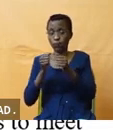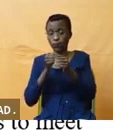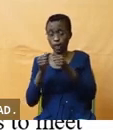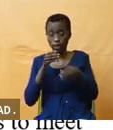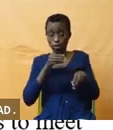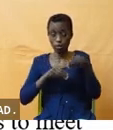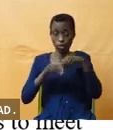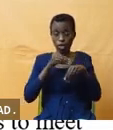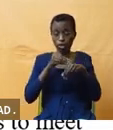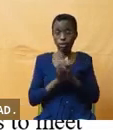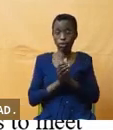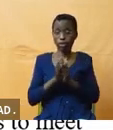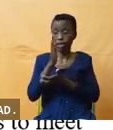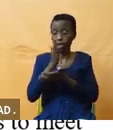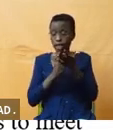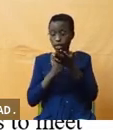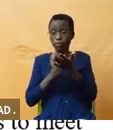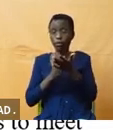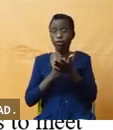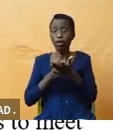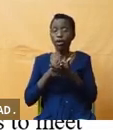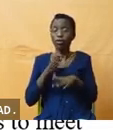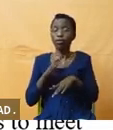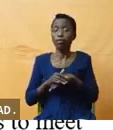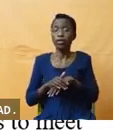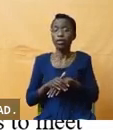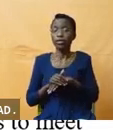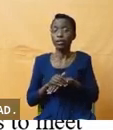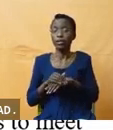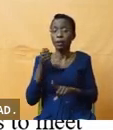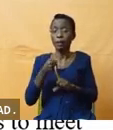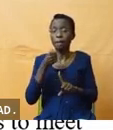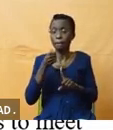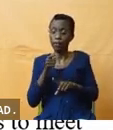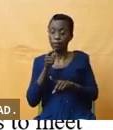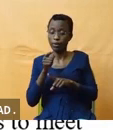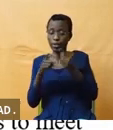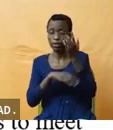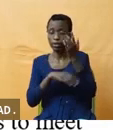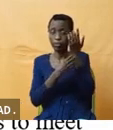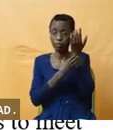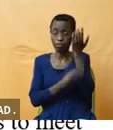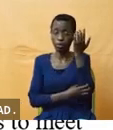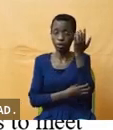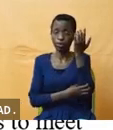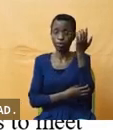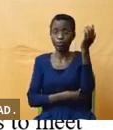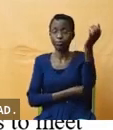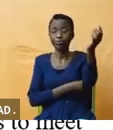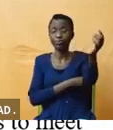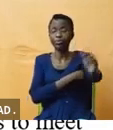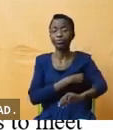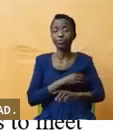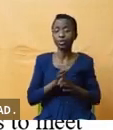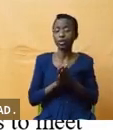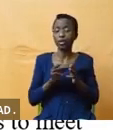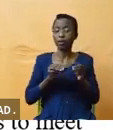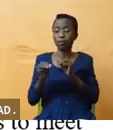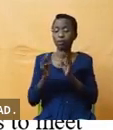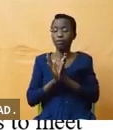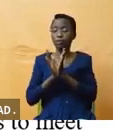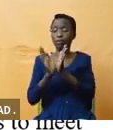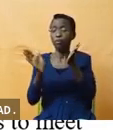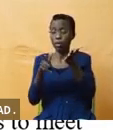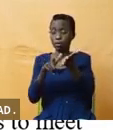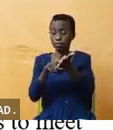So some of the effects that these public or poor performance or poor management of public debt or